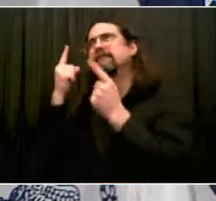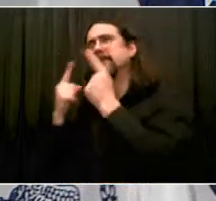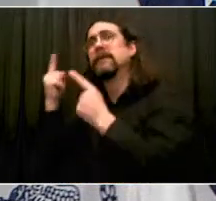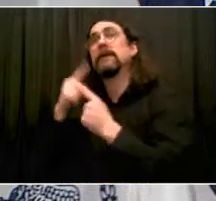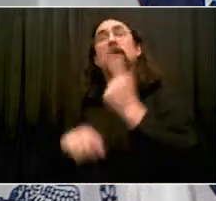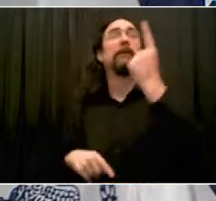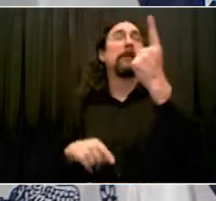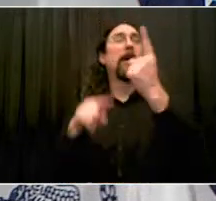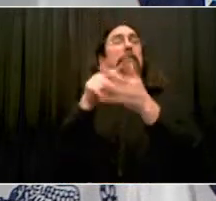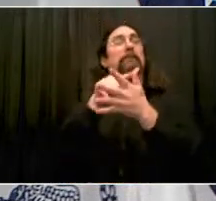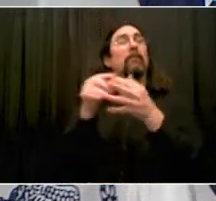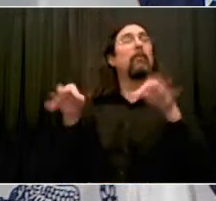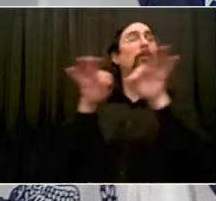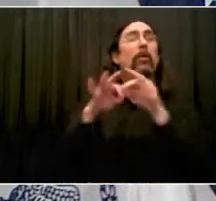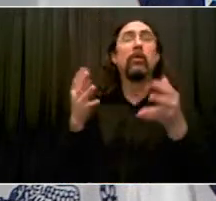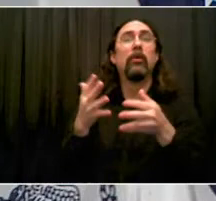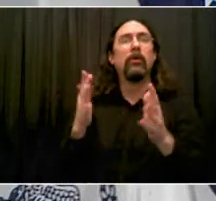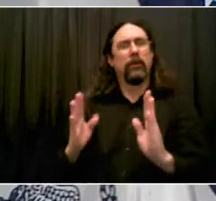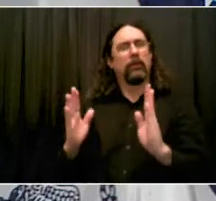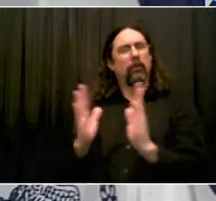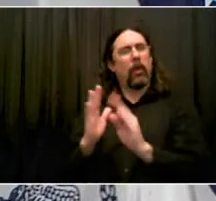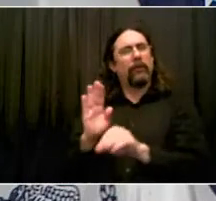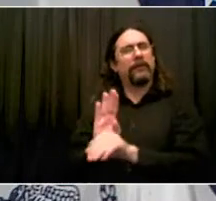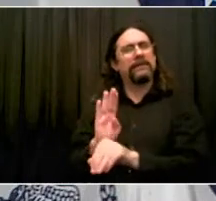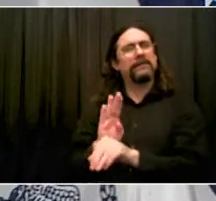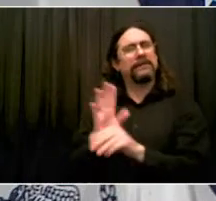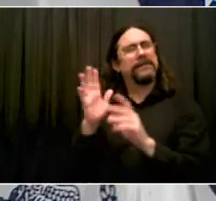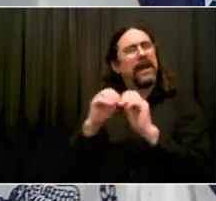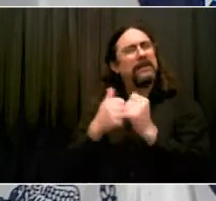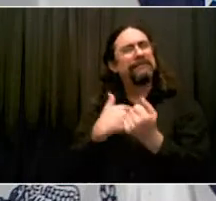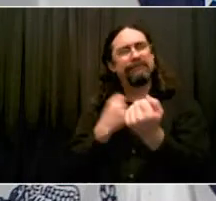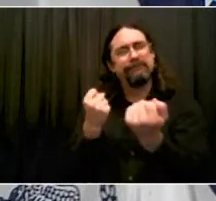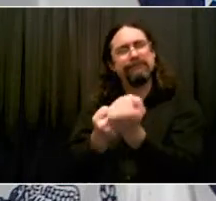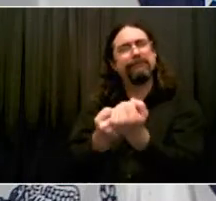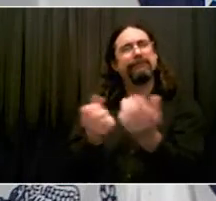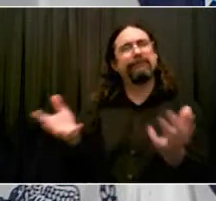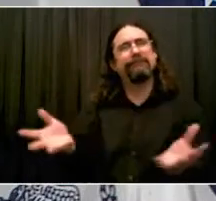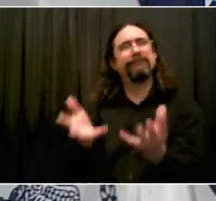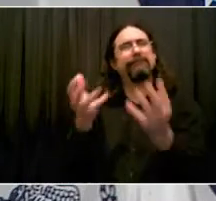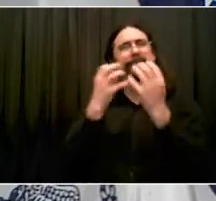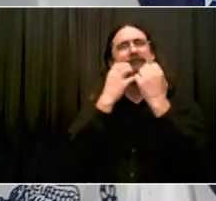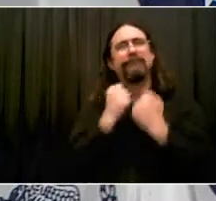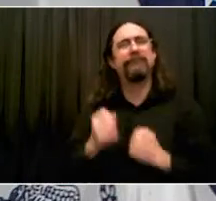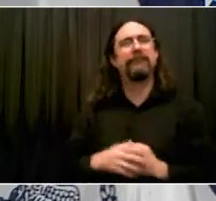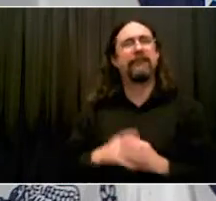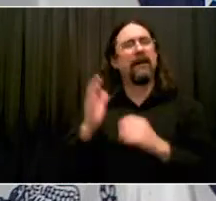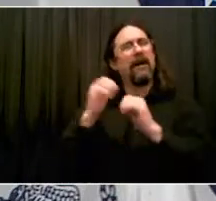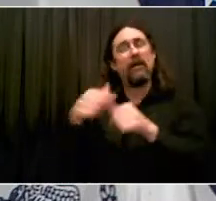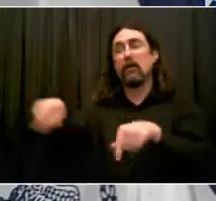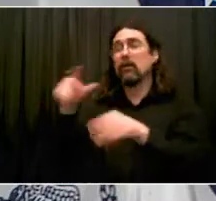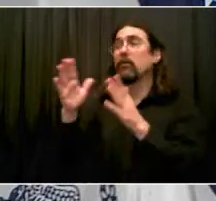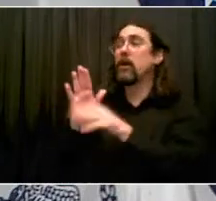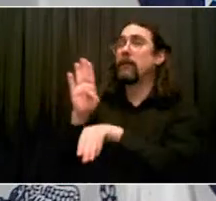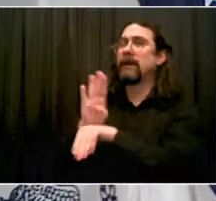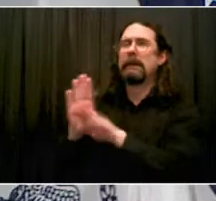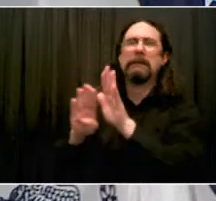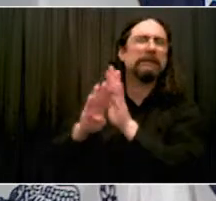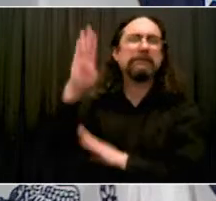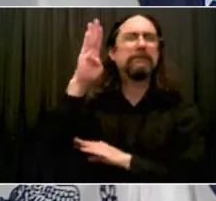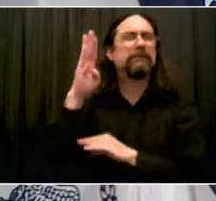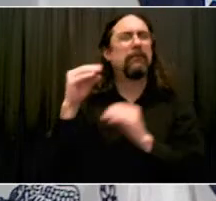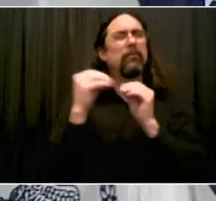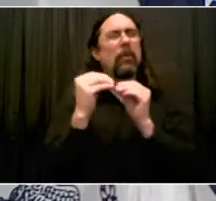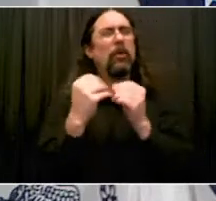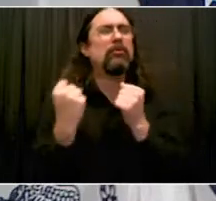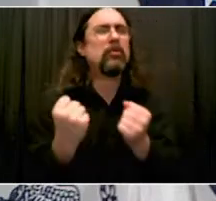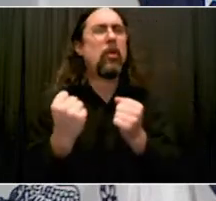even farther than that. I want to emphasize, we want to get as vibrant as we were before the pandemic, and then go even farther,